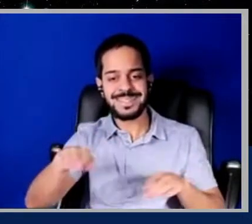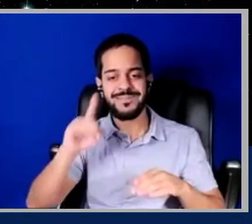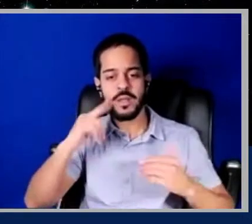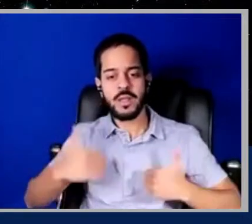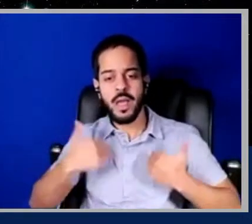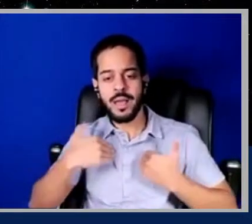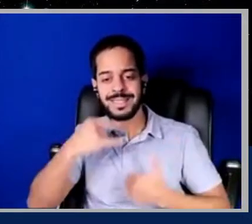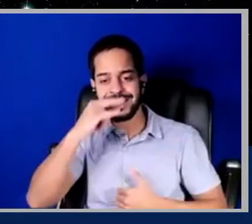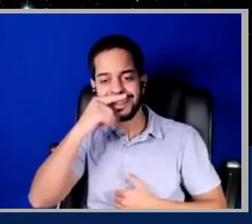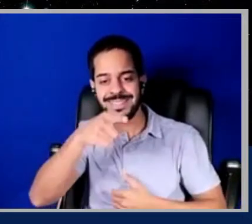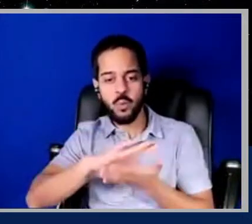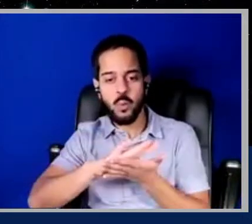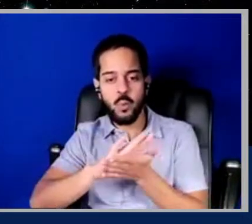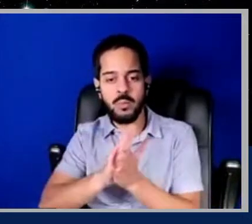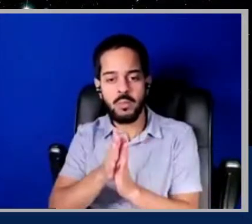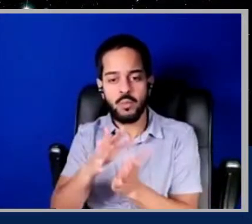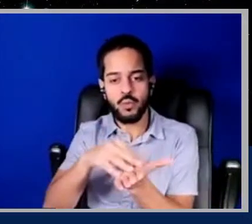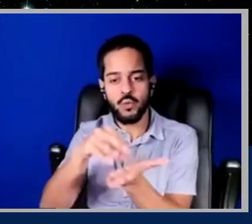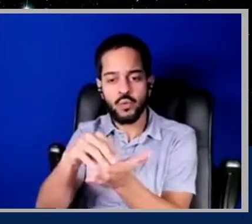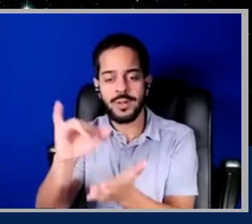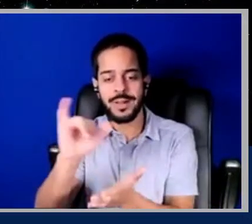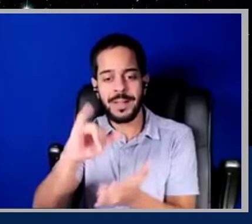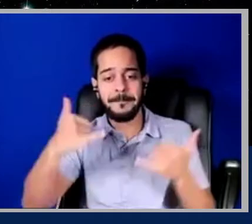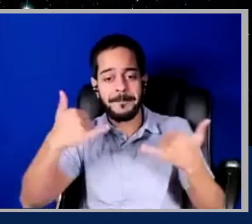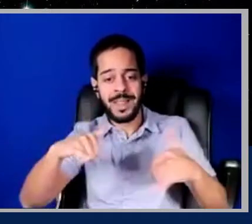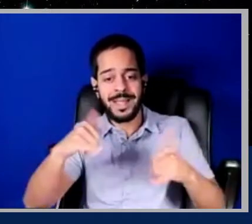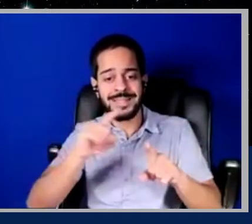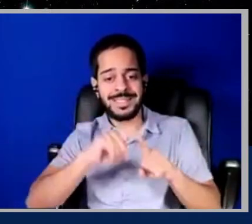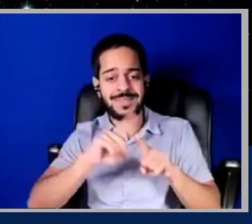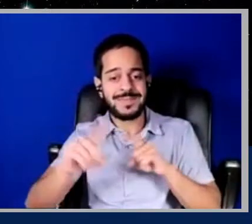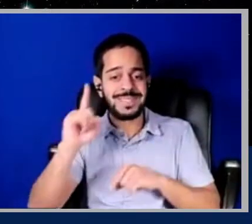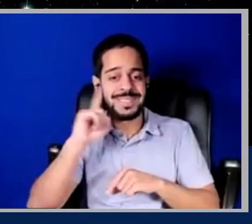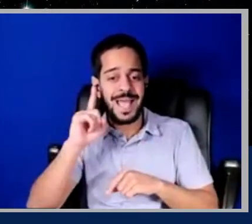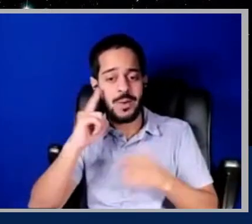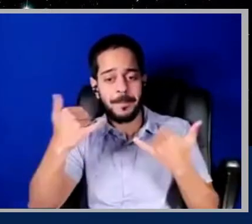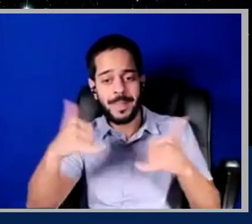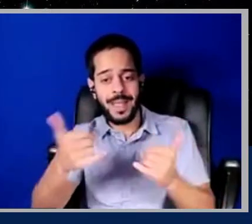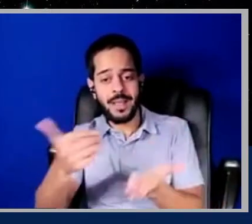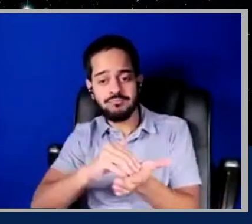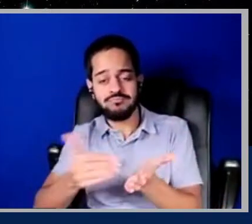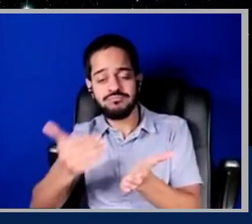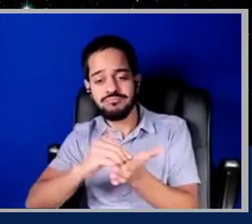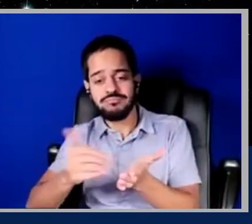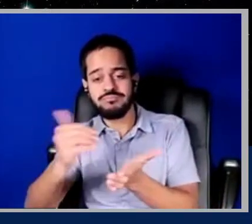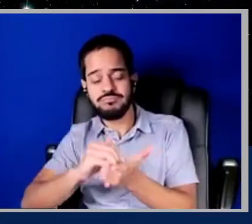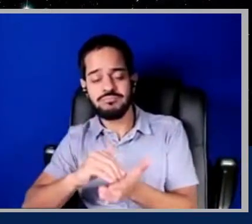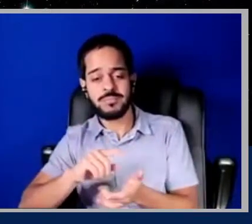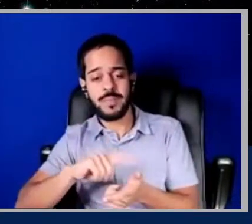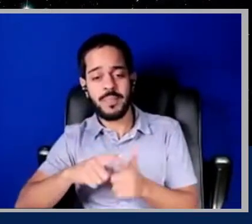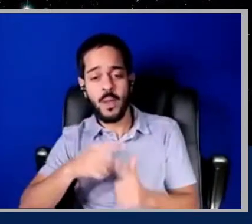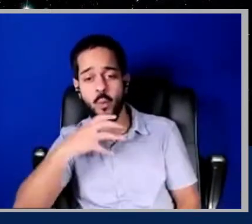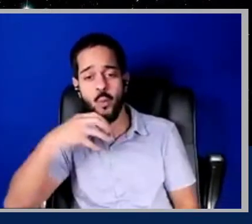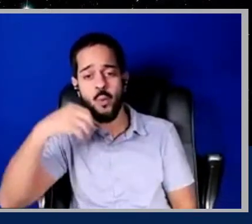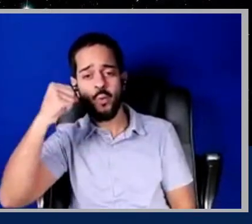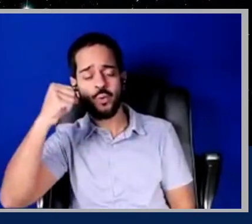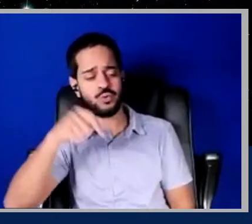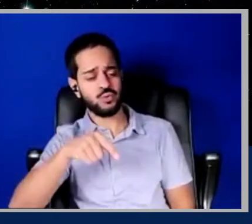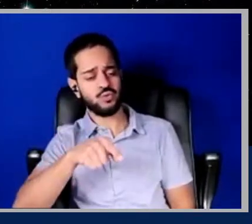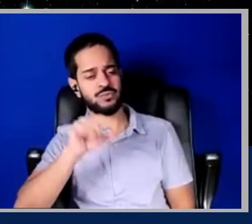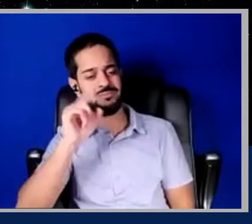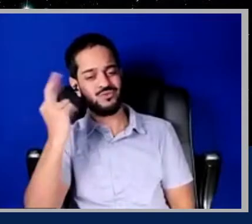learning science. I could see like playing these sonifications over and over, and then when they grow up, they're like, I really love astronomy, and I'm not sure why.